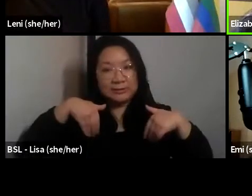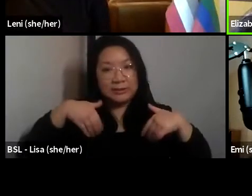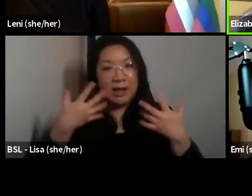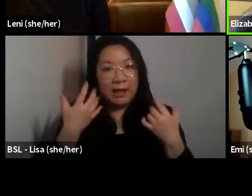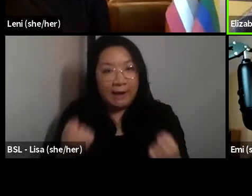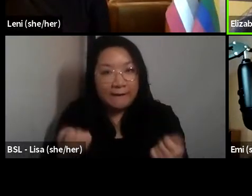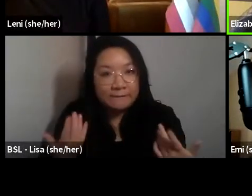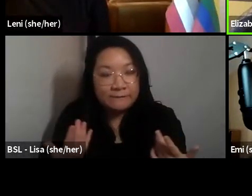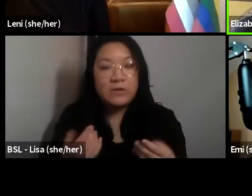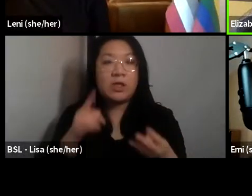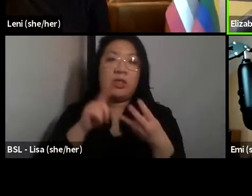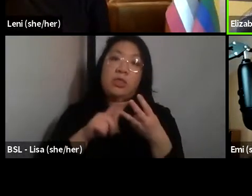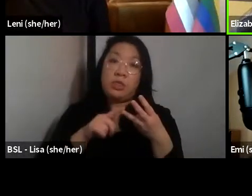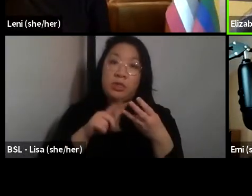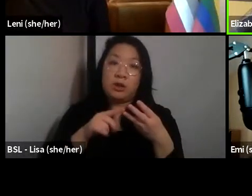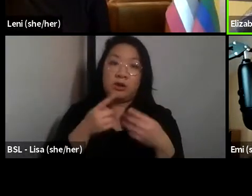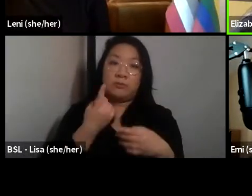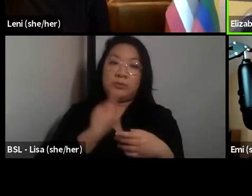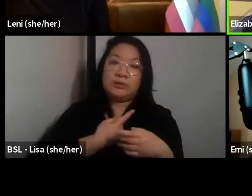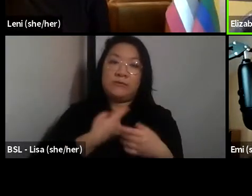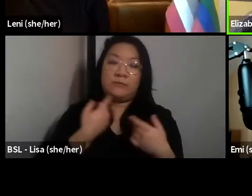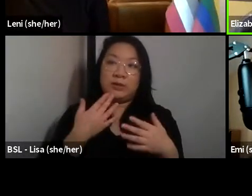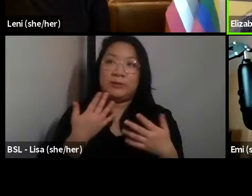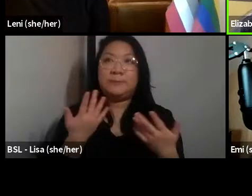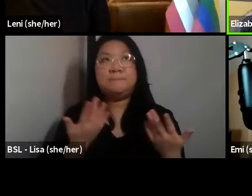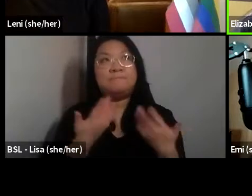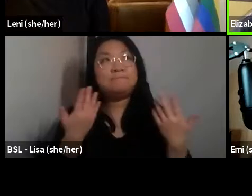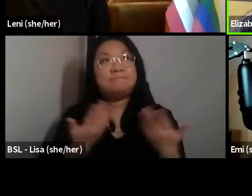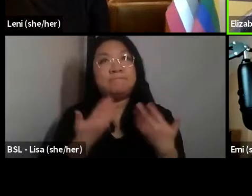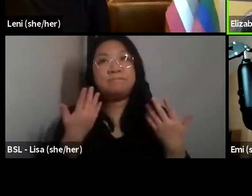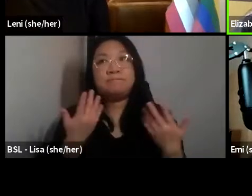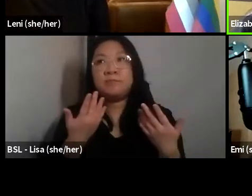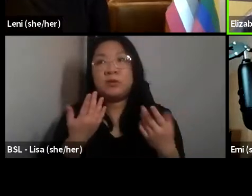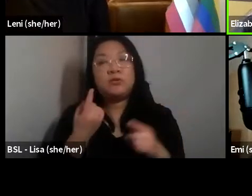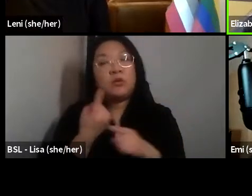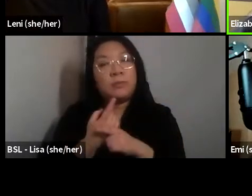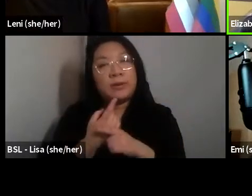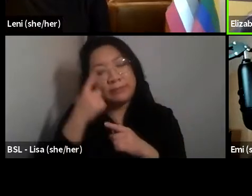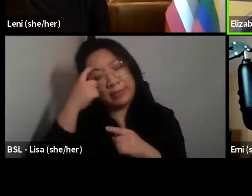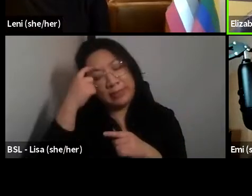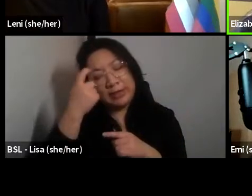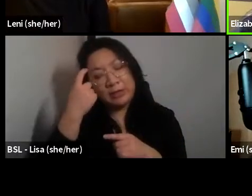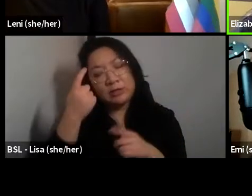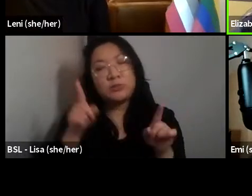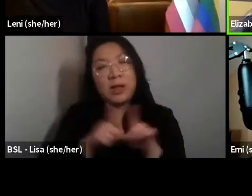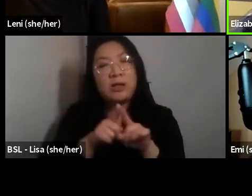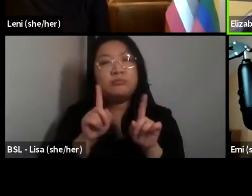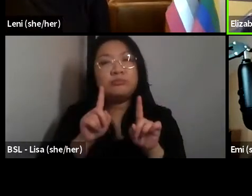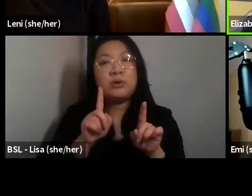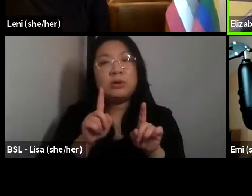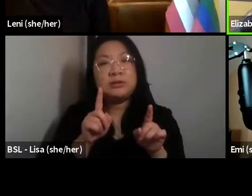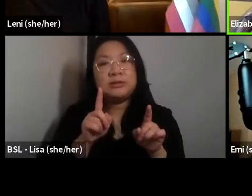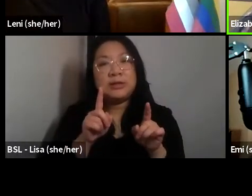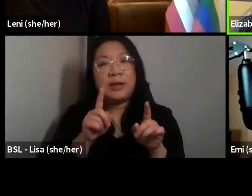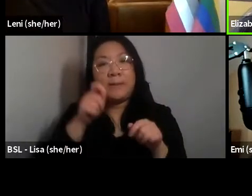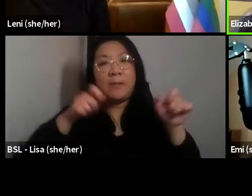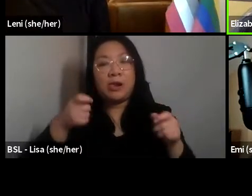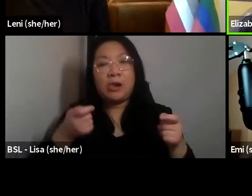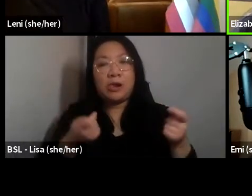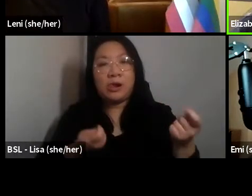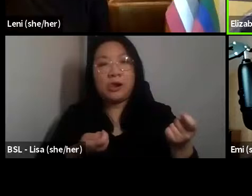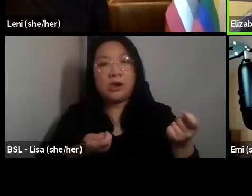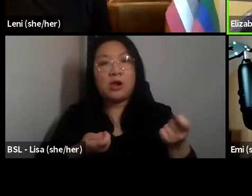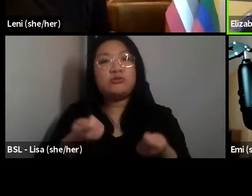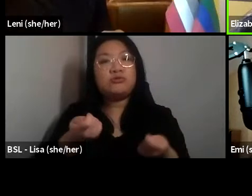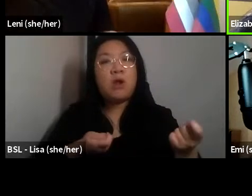kind of touched on, that and other people have a little bit with the gatekeeping. Although personally, I haven't felt excluded